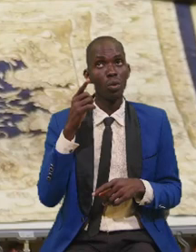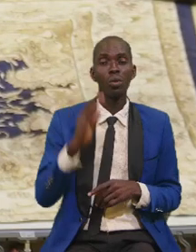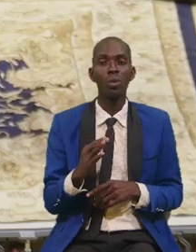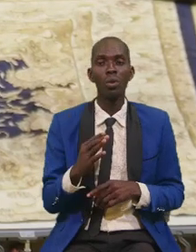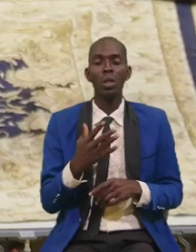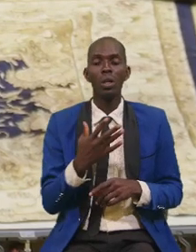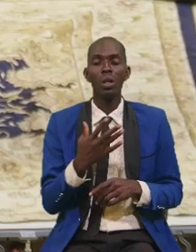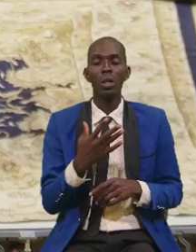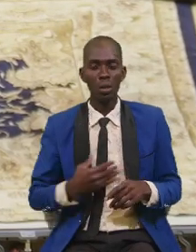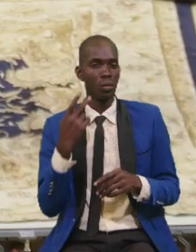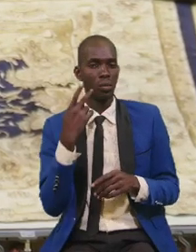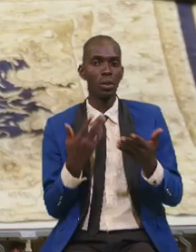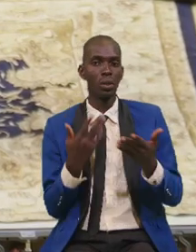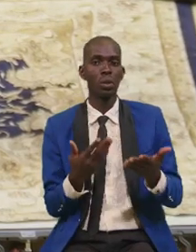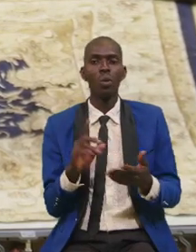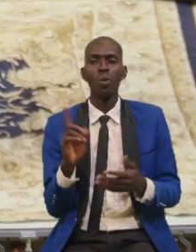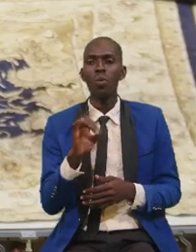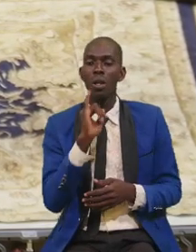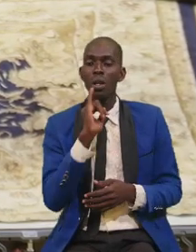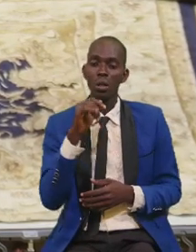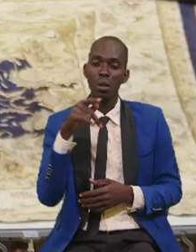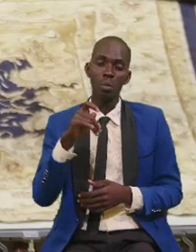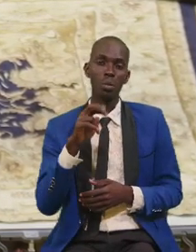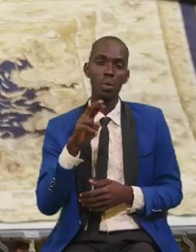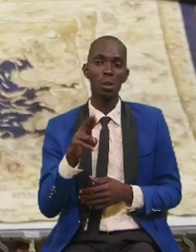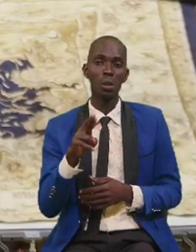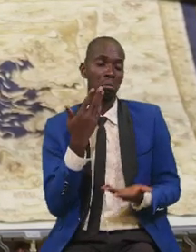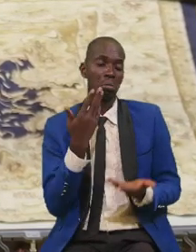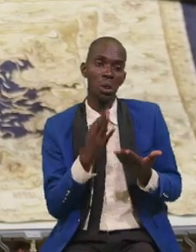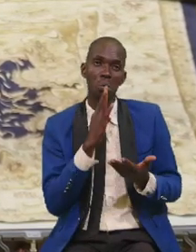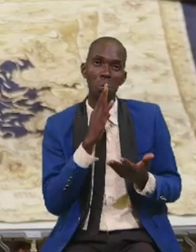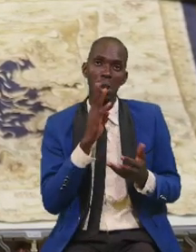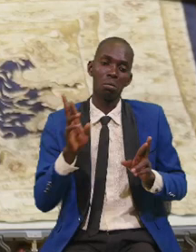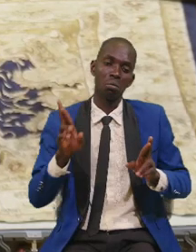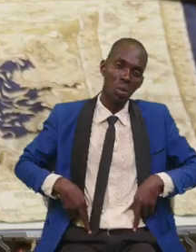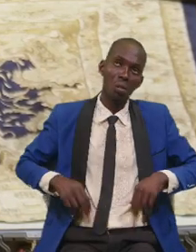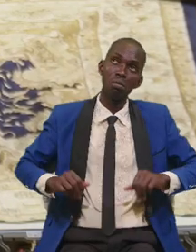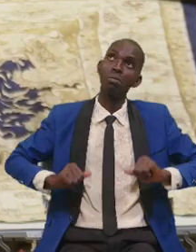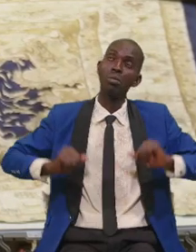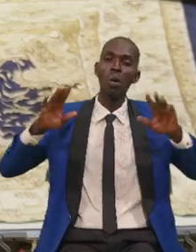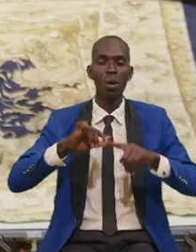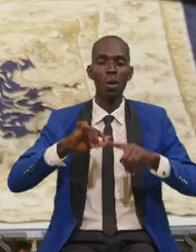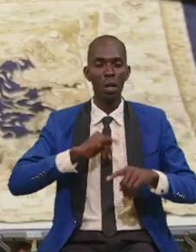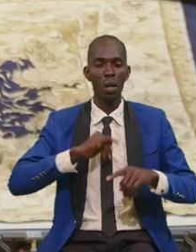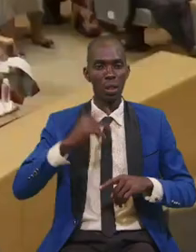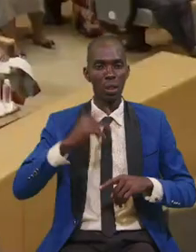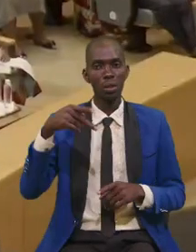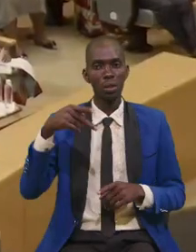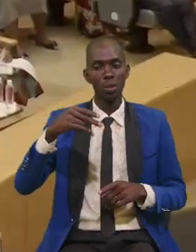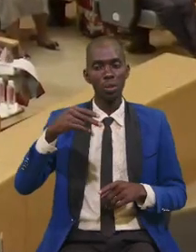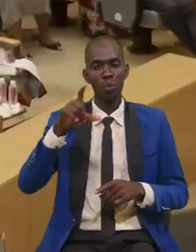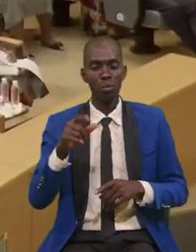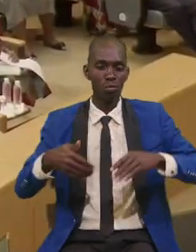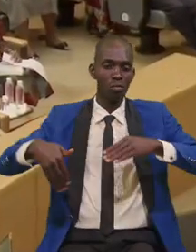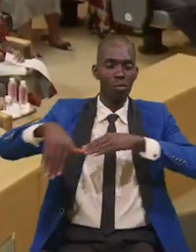Peter? Maybe he has retired, but I see Paul overtaking Peter. Can I call